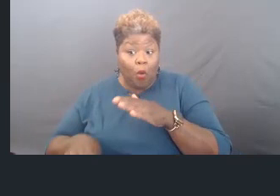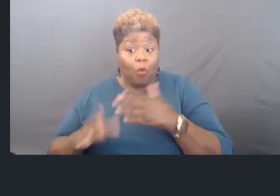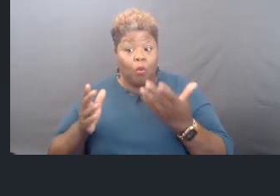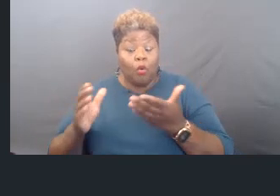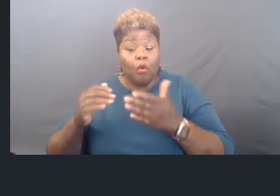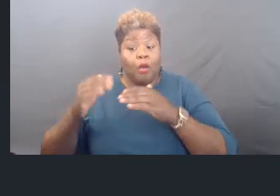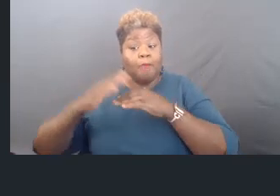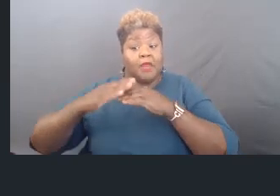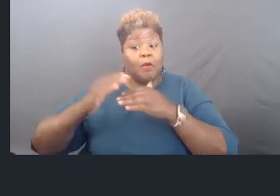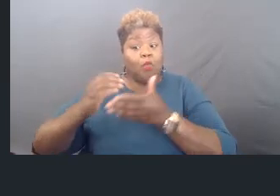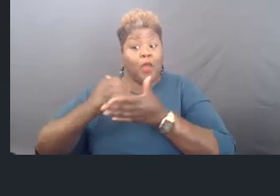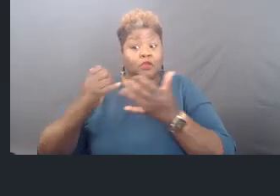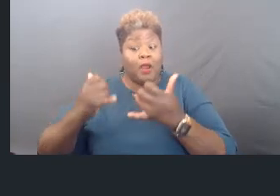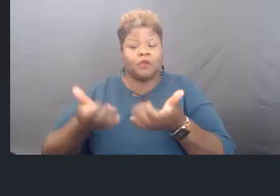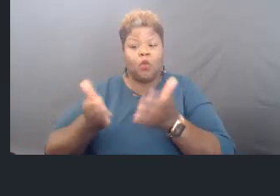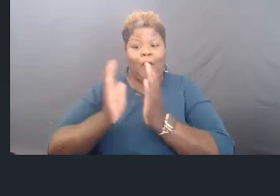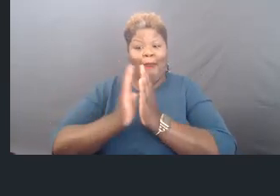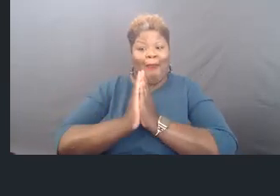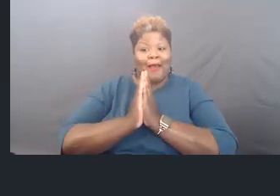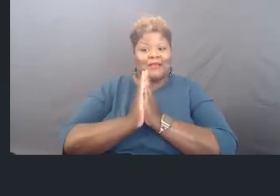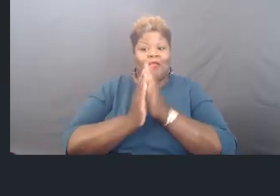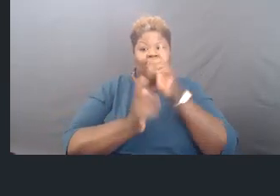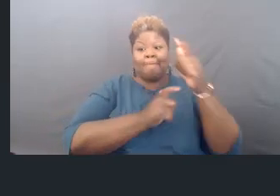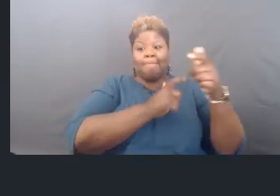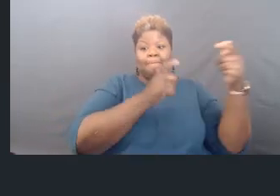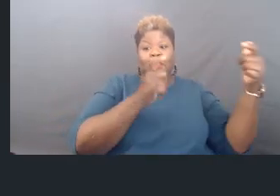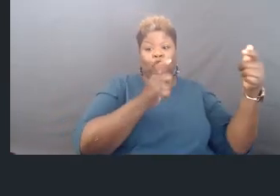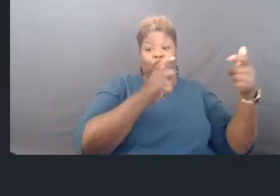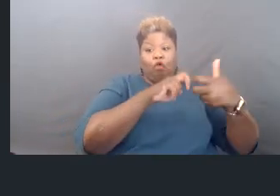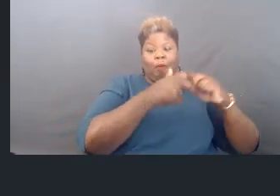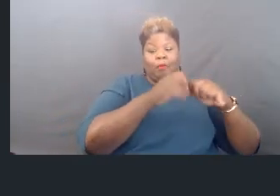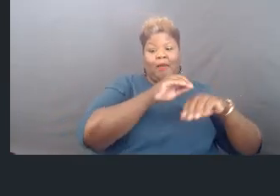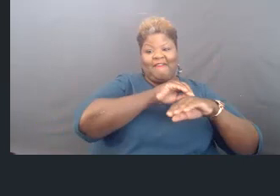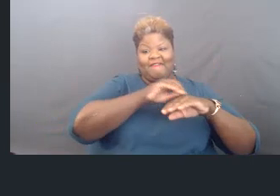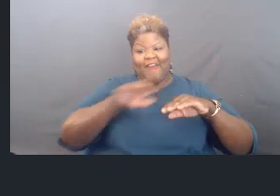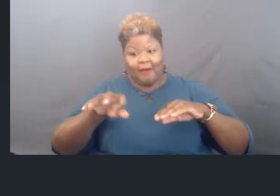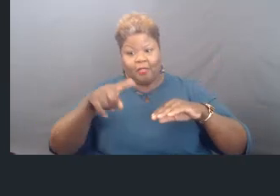policies affect the individual, and give them space to tell their story.